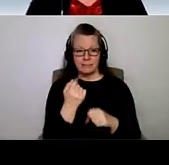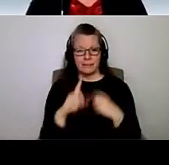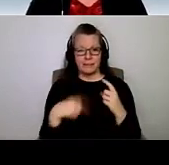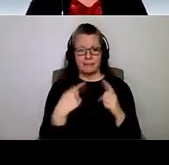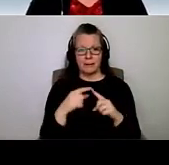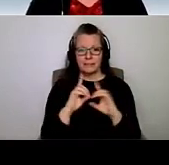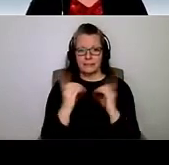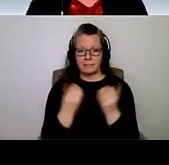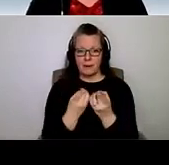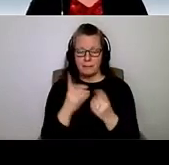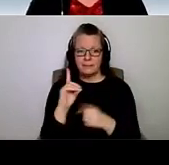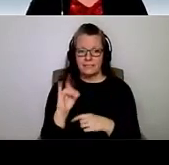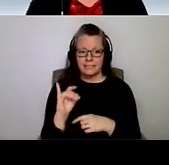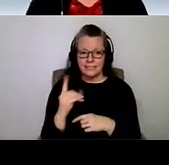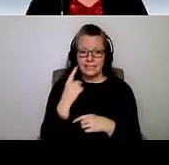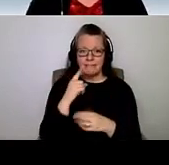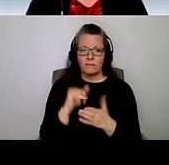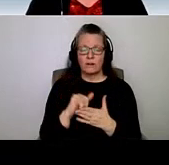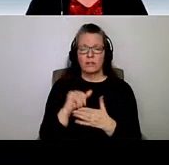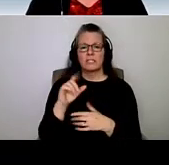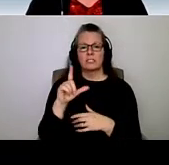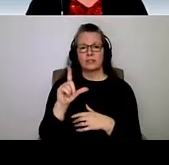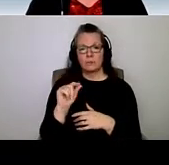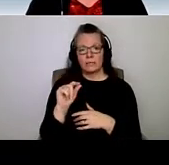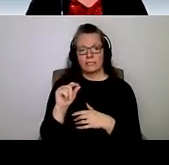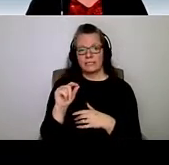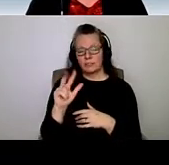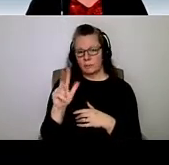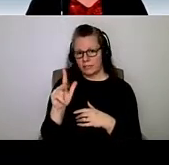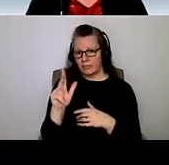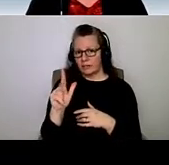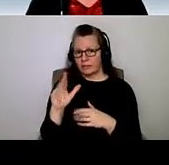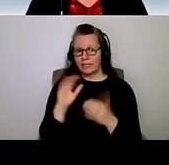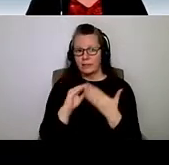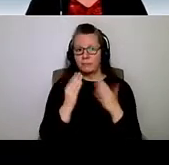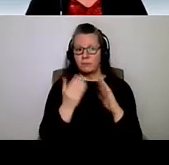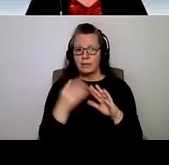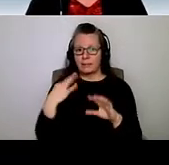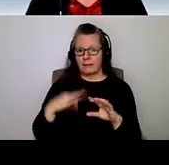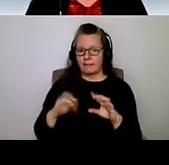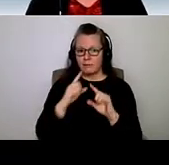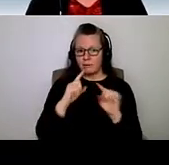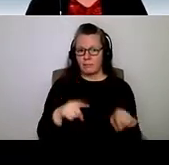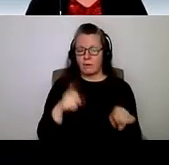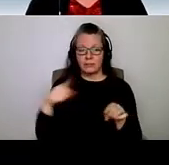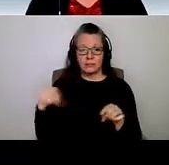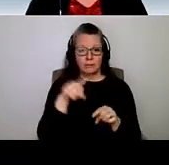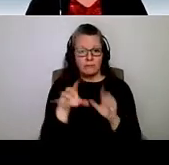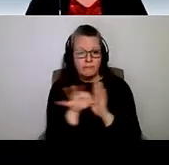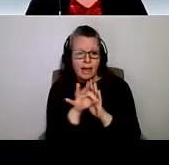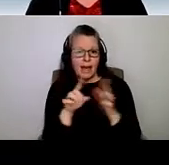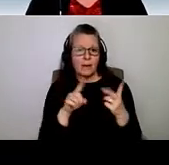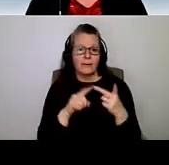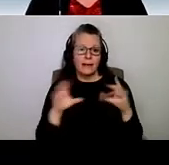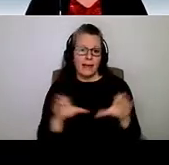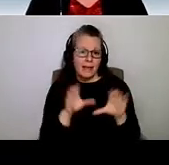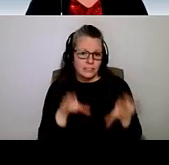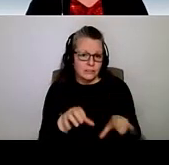department did with the 2023 community benefit reports, what you found, what action you're